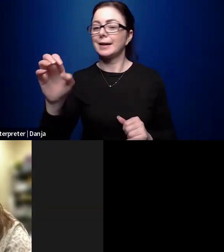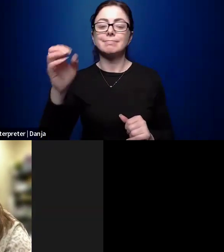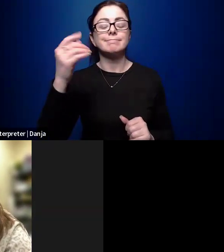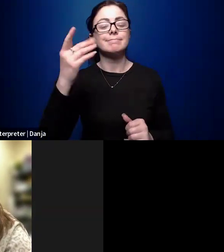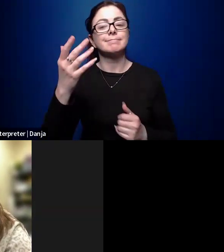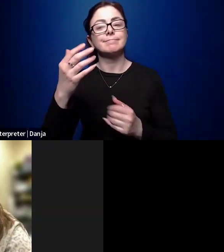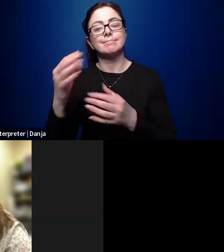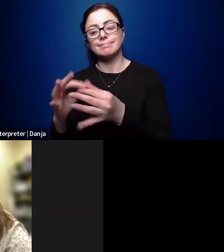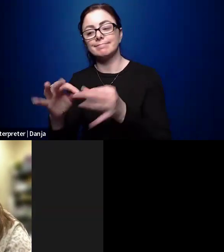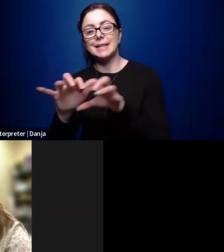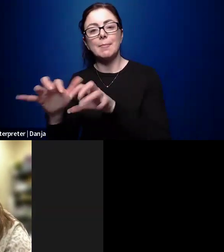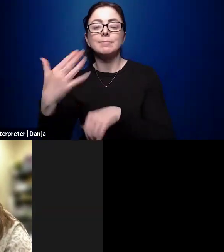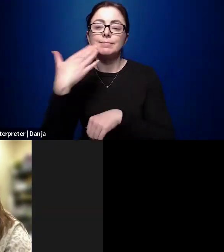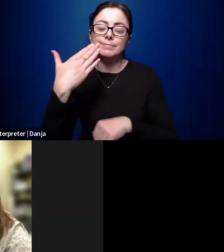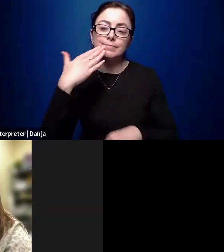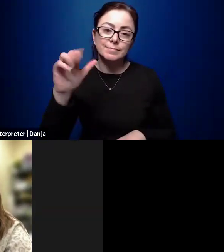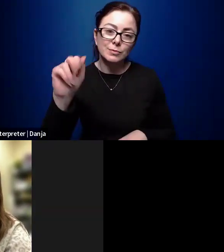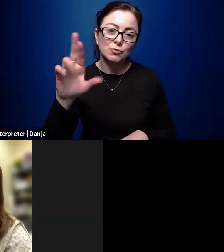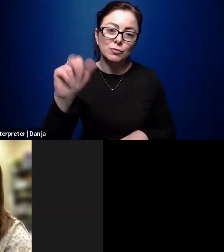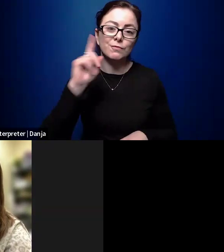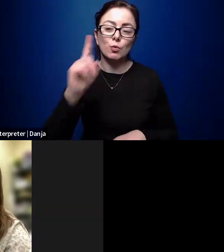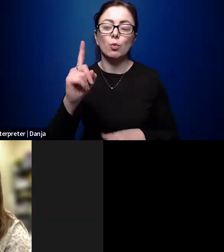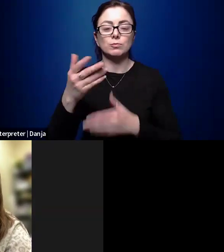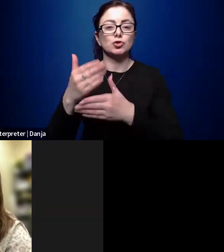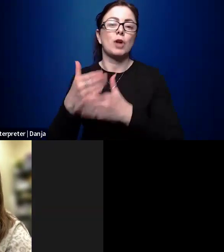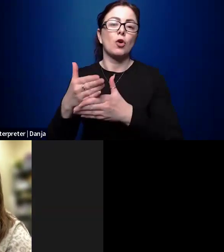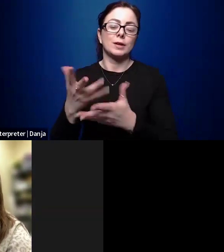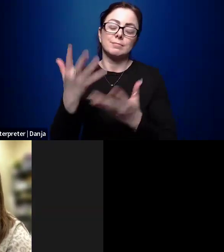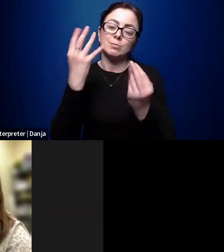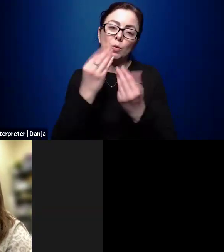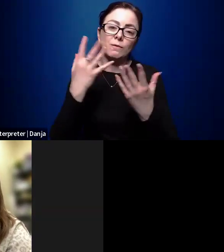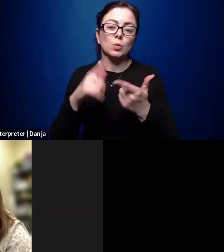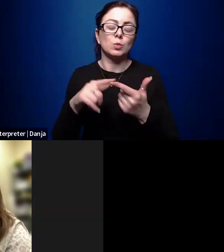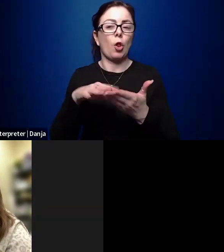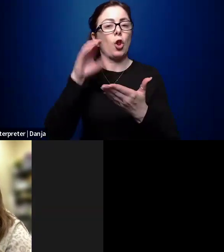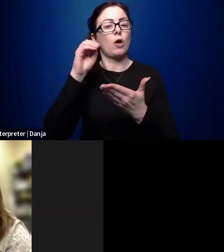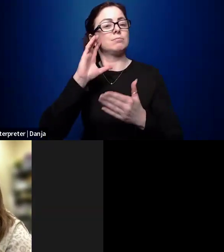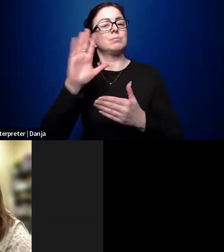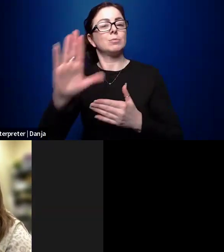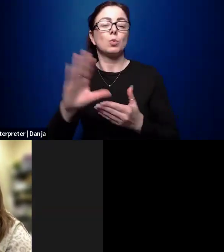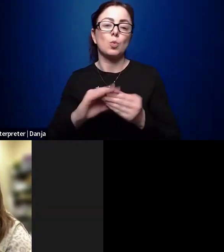sharing. Beautiful to hear your story. Thank you.